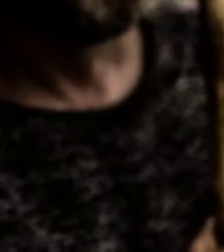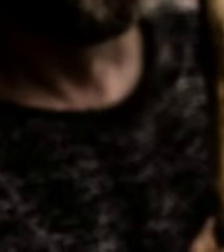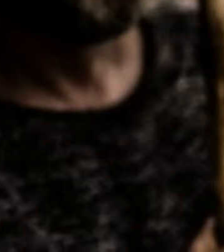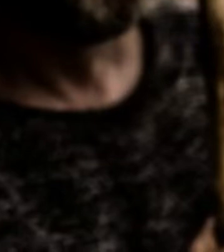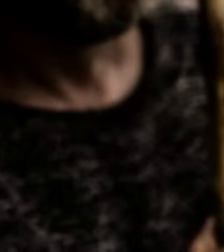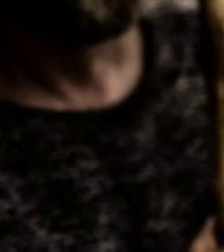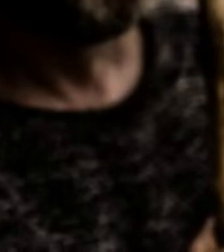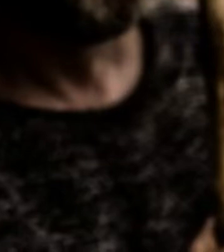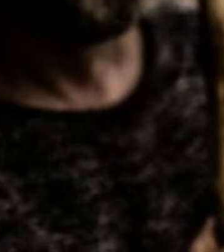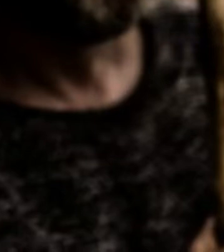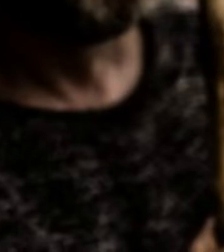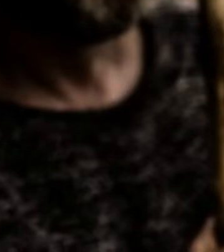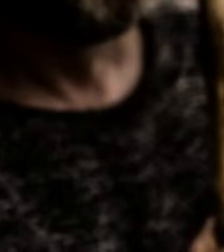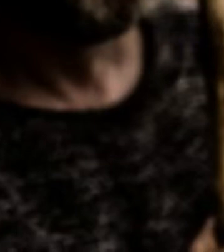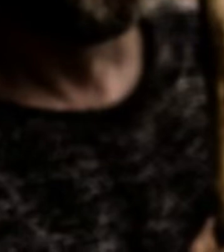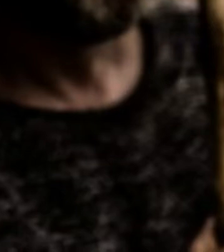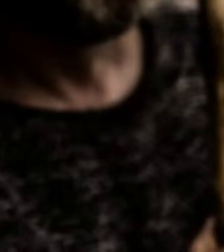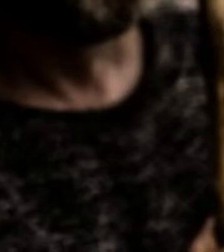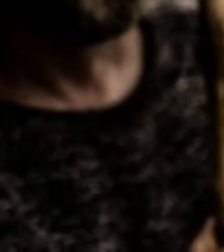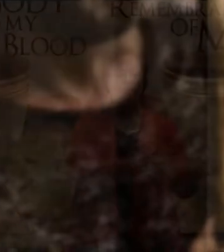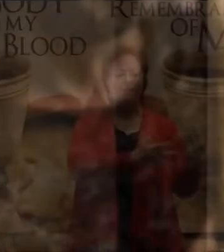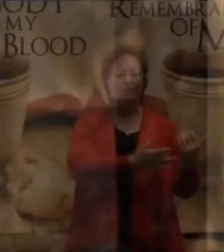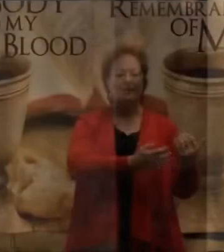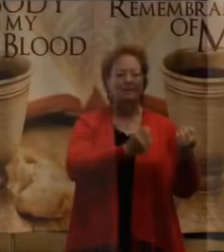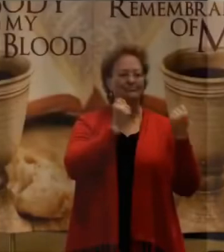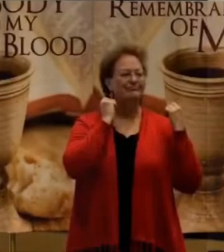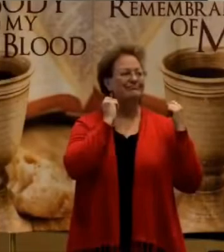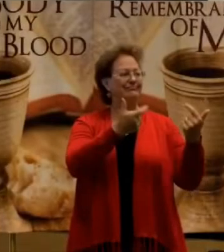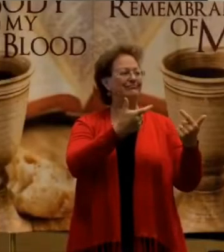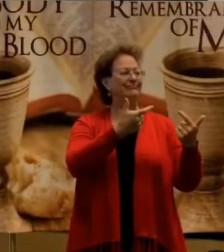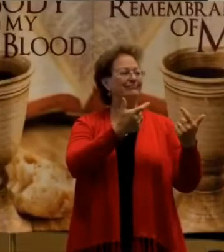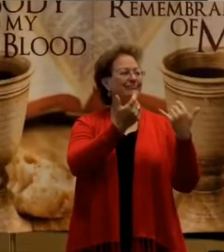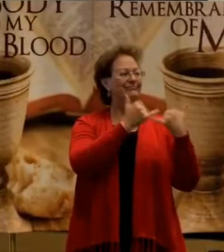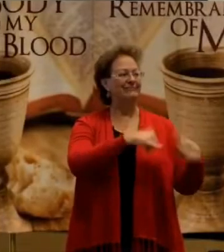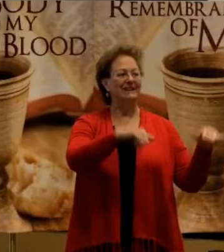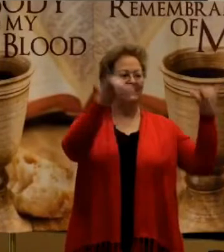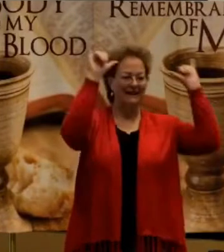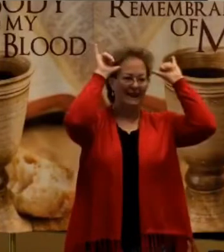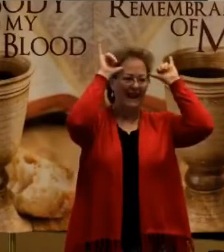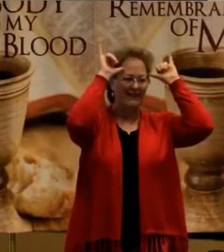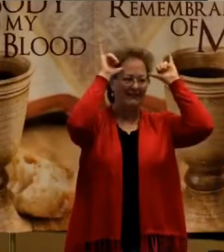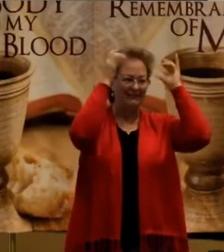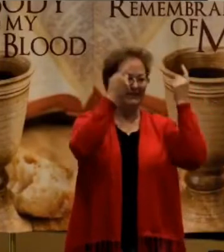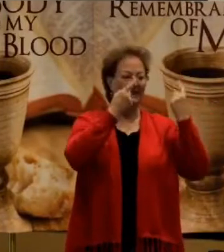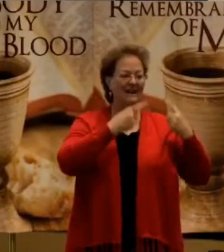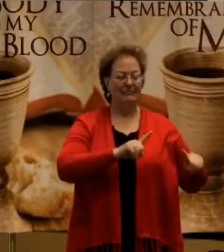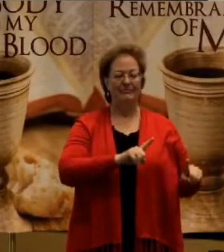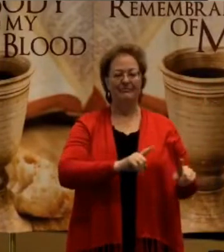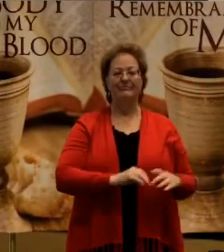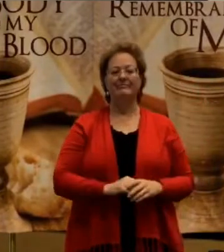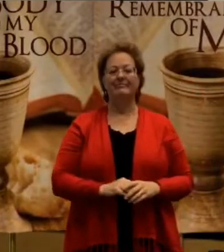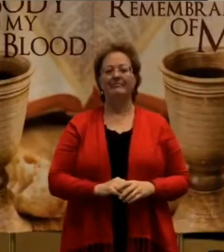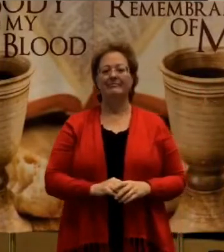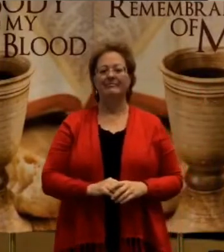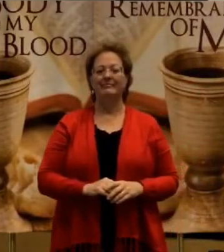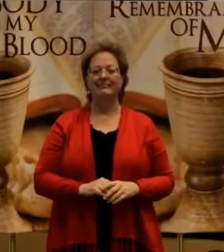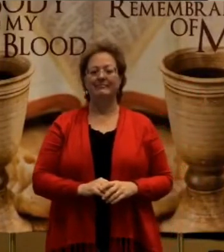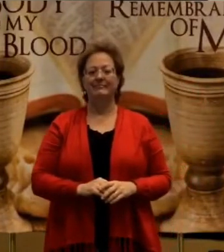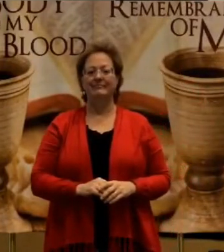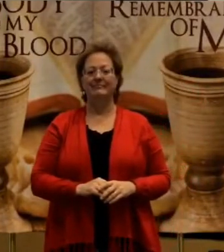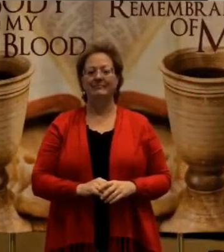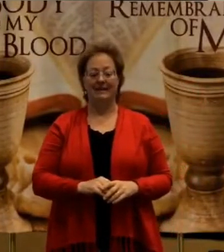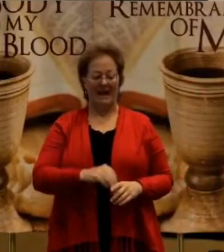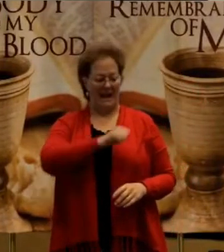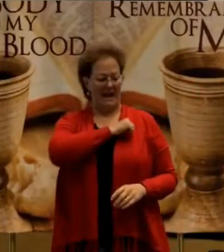into the fire and poof, out came this calf. Do you see what Aaron does when he's confronted with his sin?